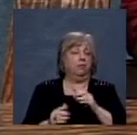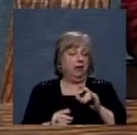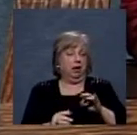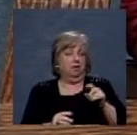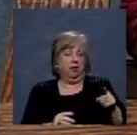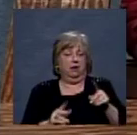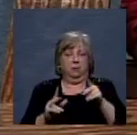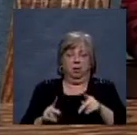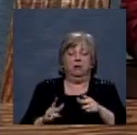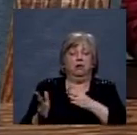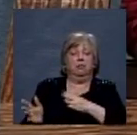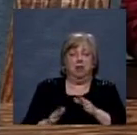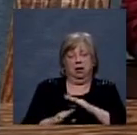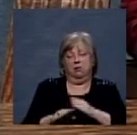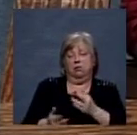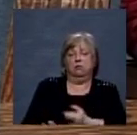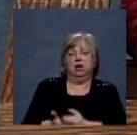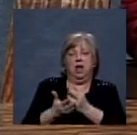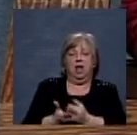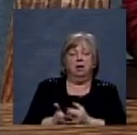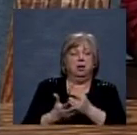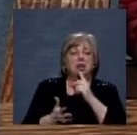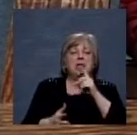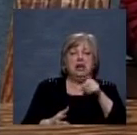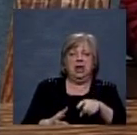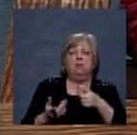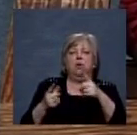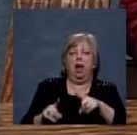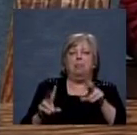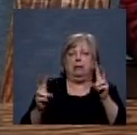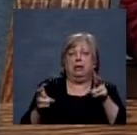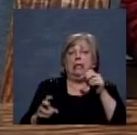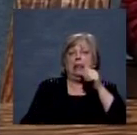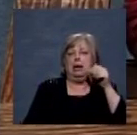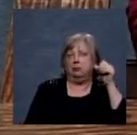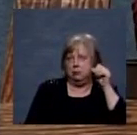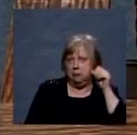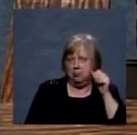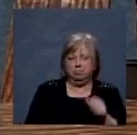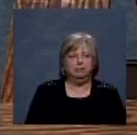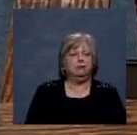rehab this house, it needs to be done yesterday.